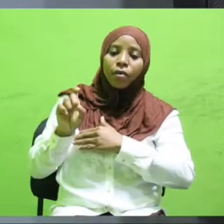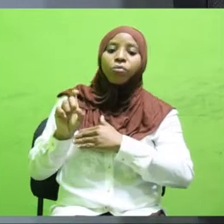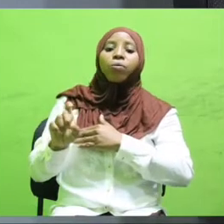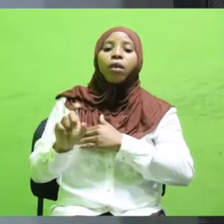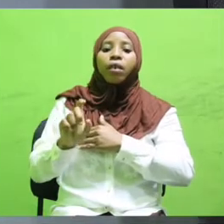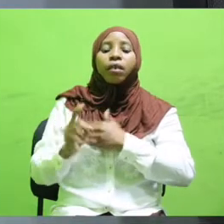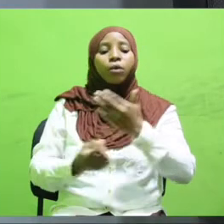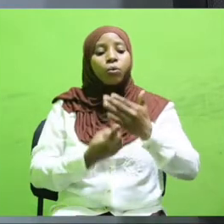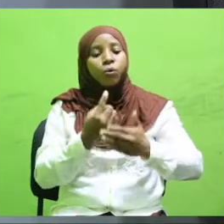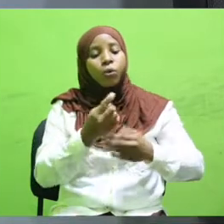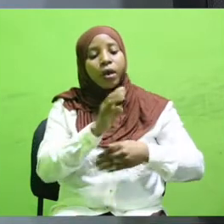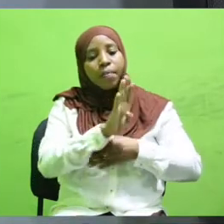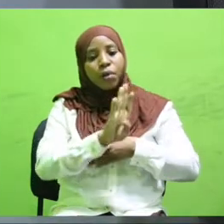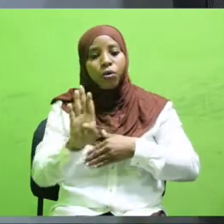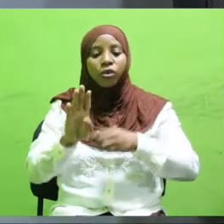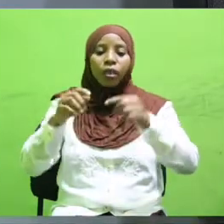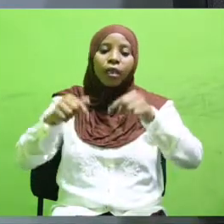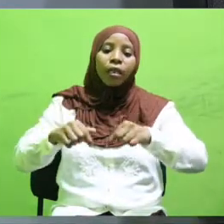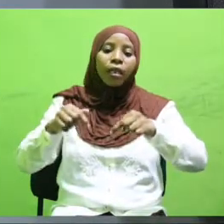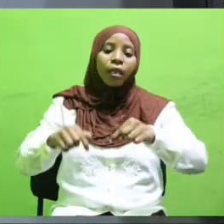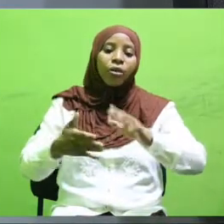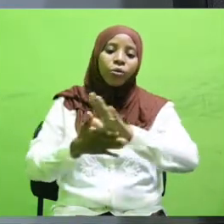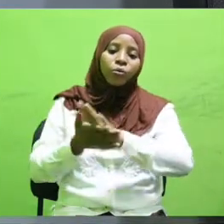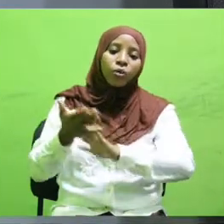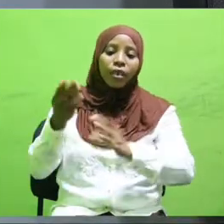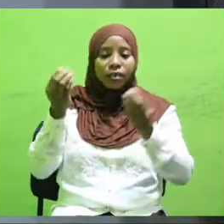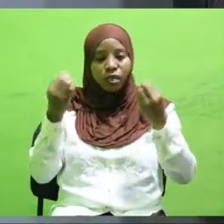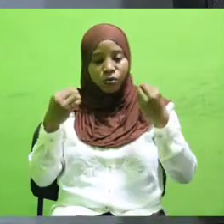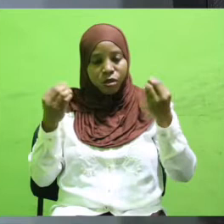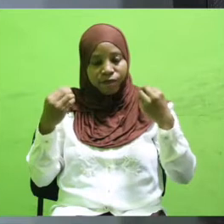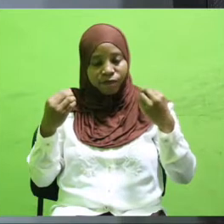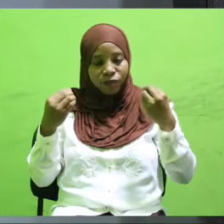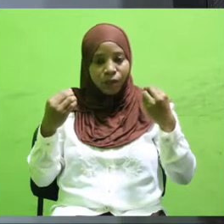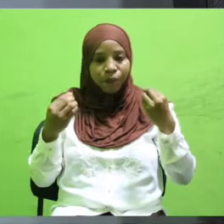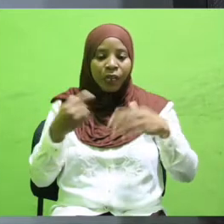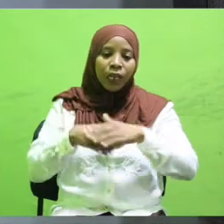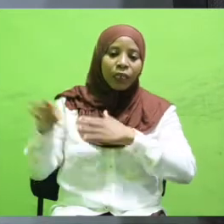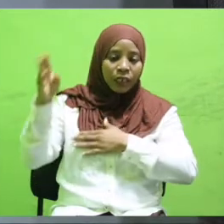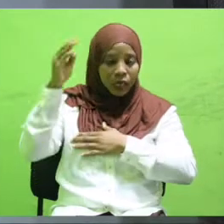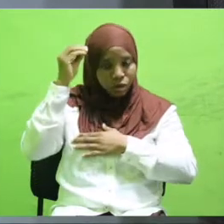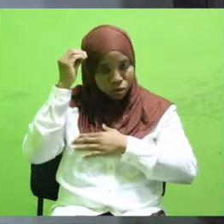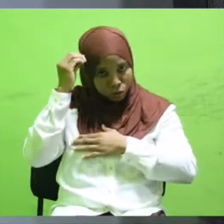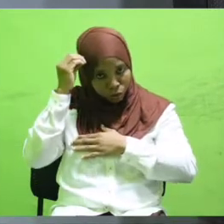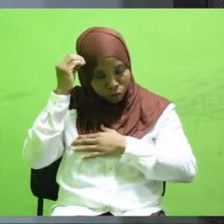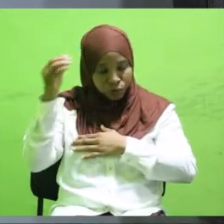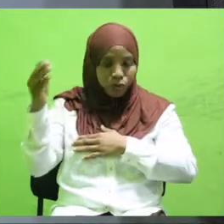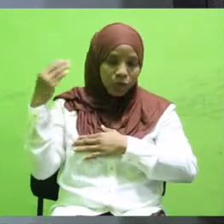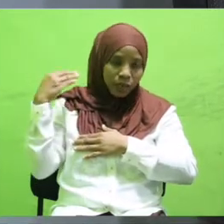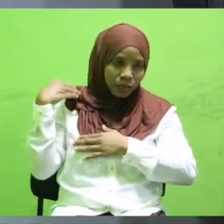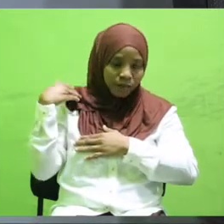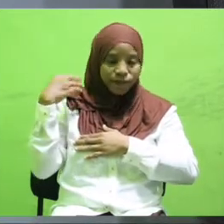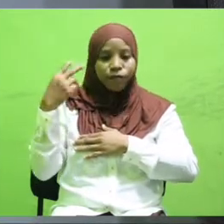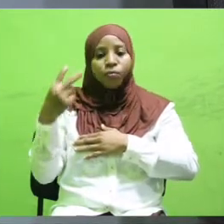in biology. Today, we're going to be starting with the Form 2 syllabus. As we all know, Form 2 is a